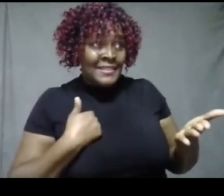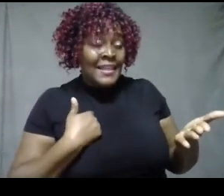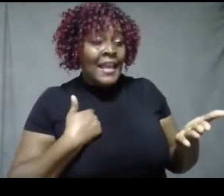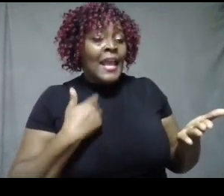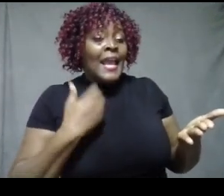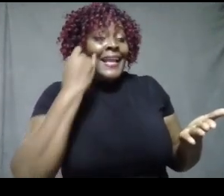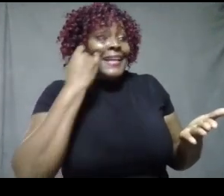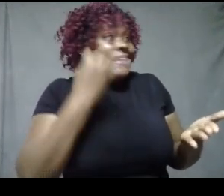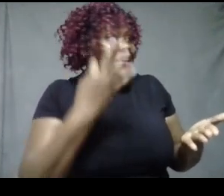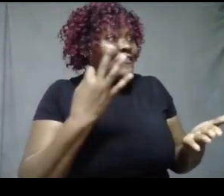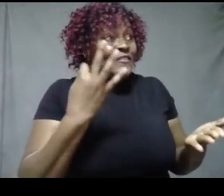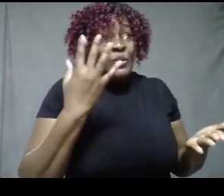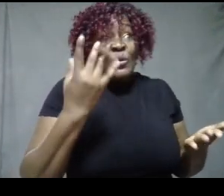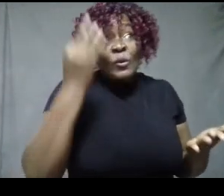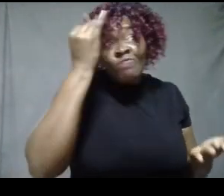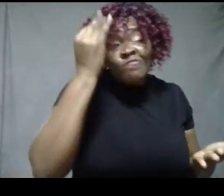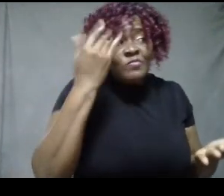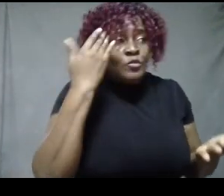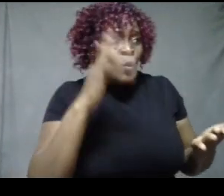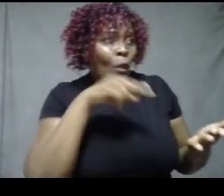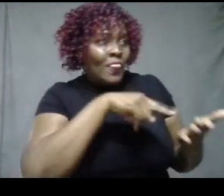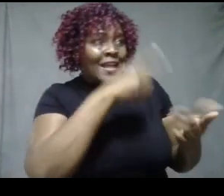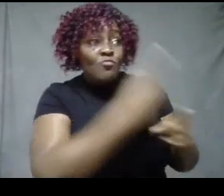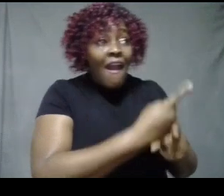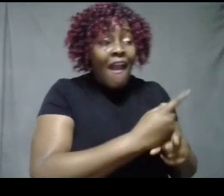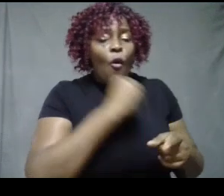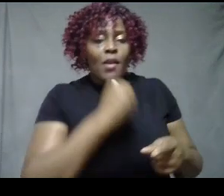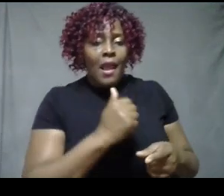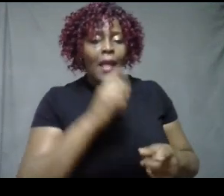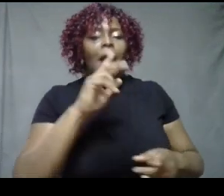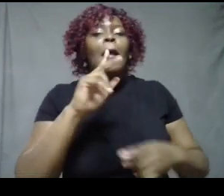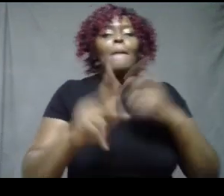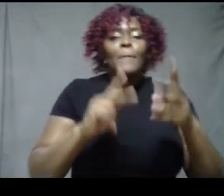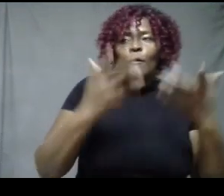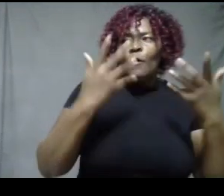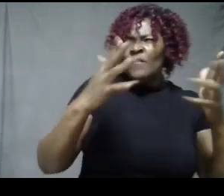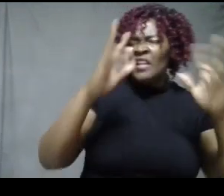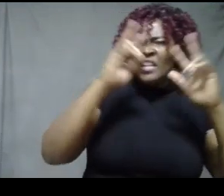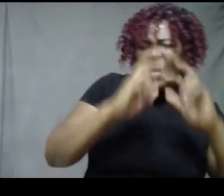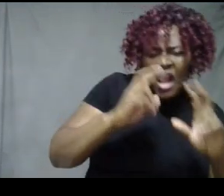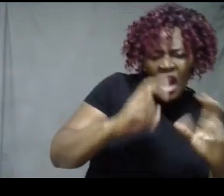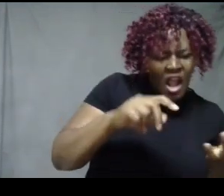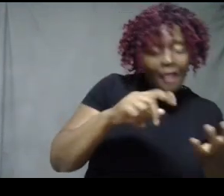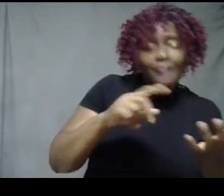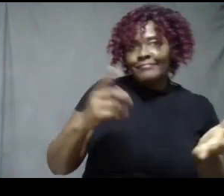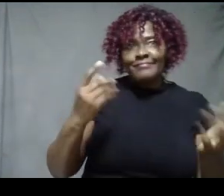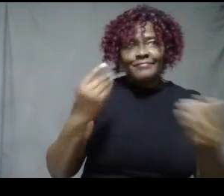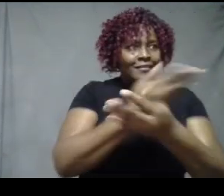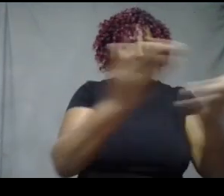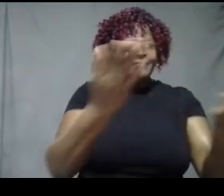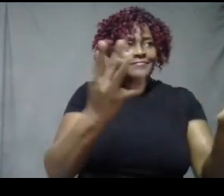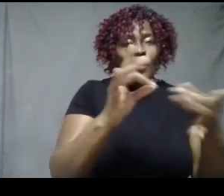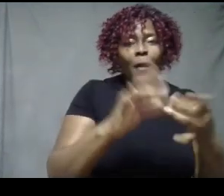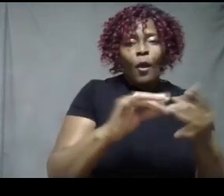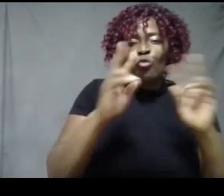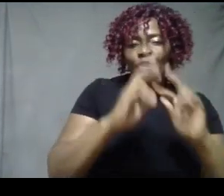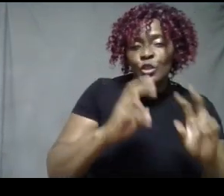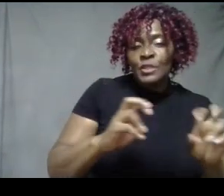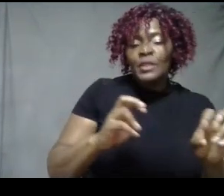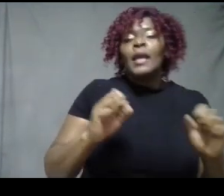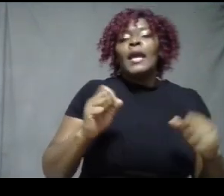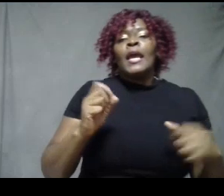there's a question of whether that's accurate or not, folks have done their review, it appears from the research and whatnot.